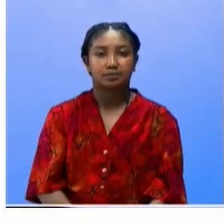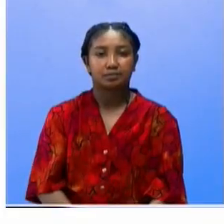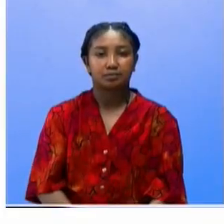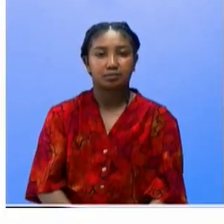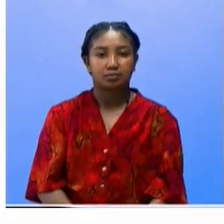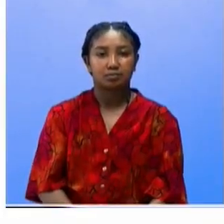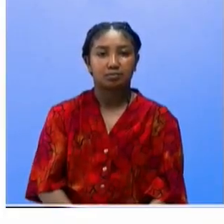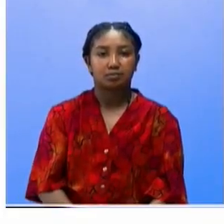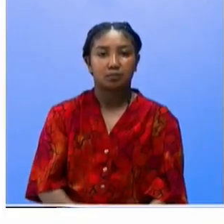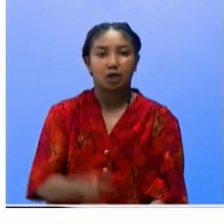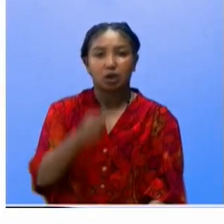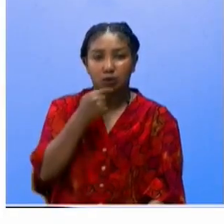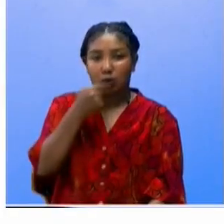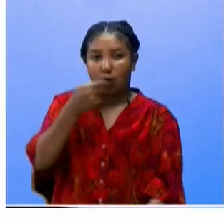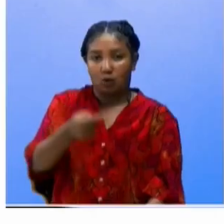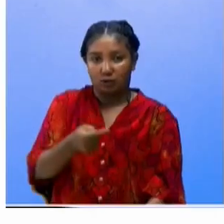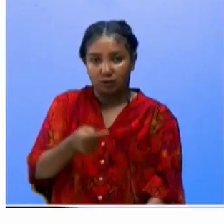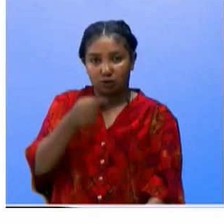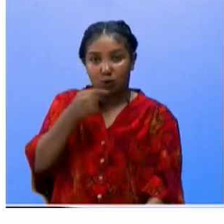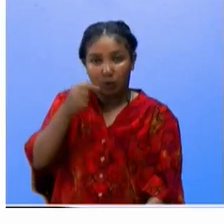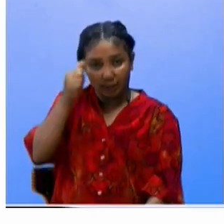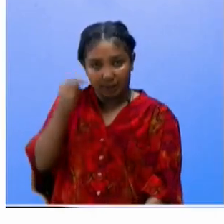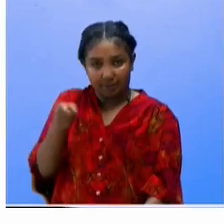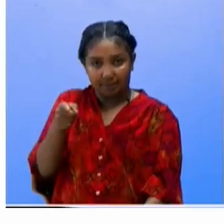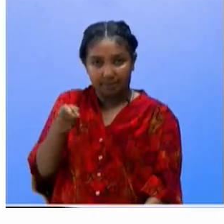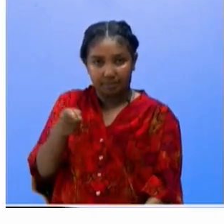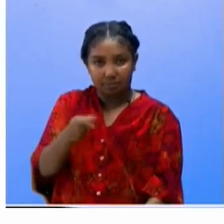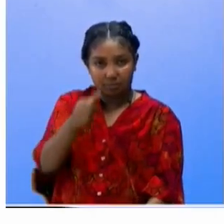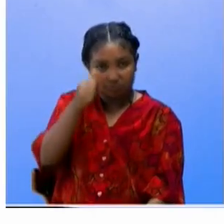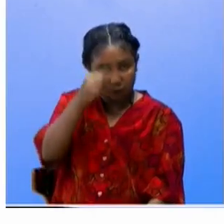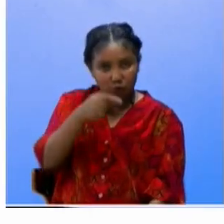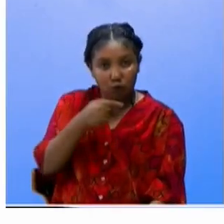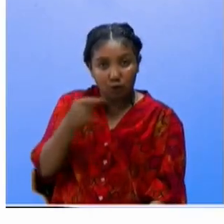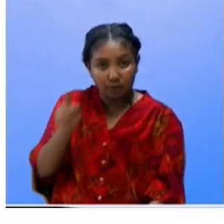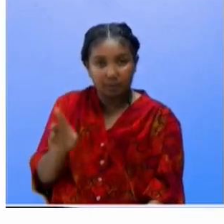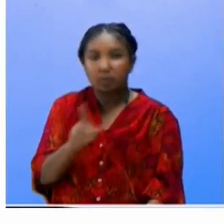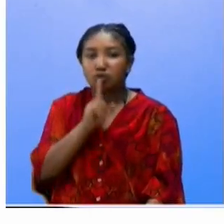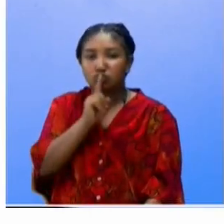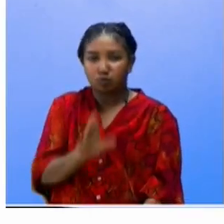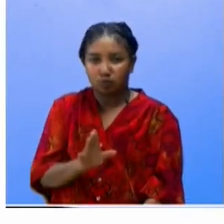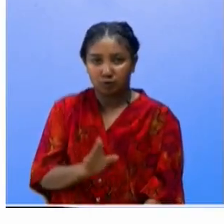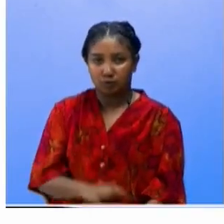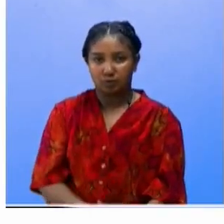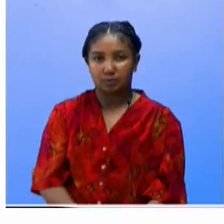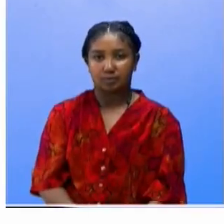told him the truth.